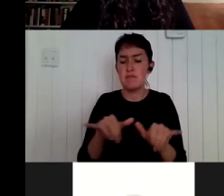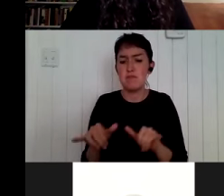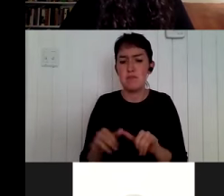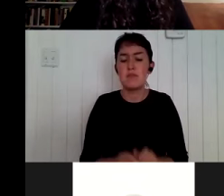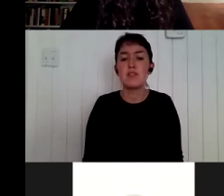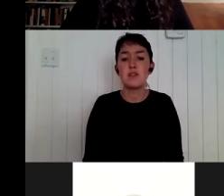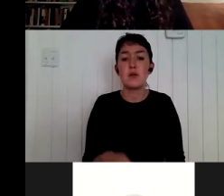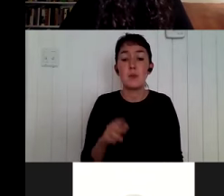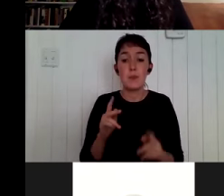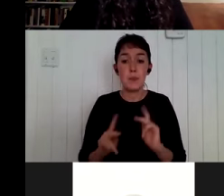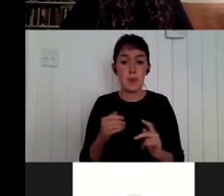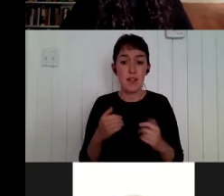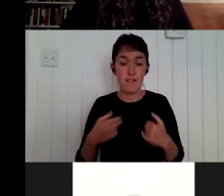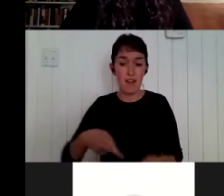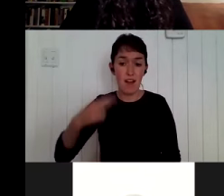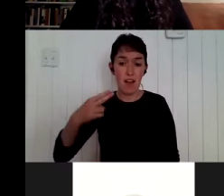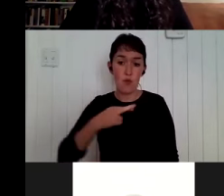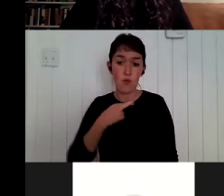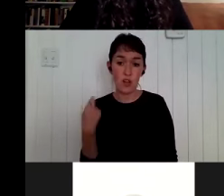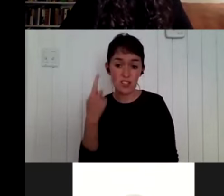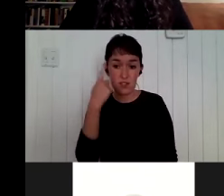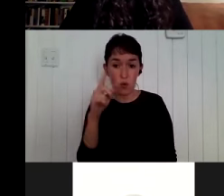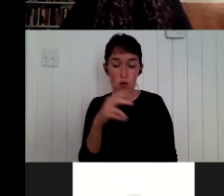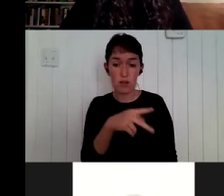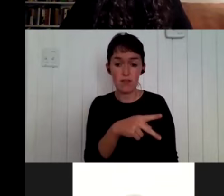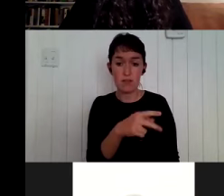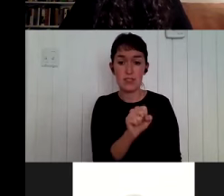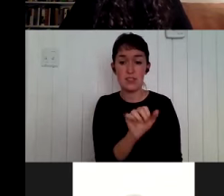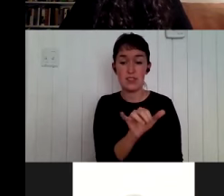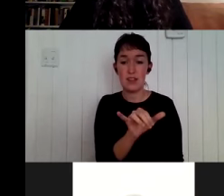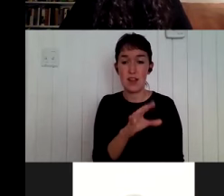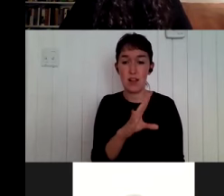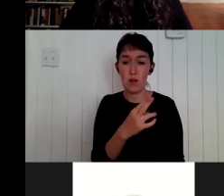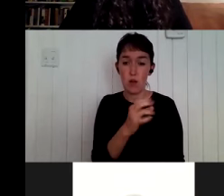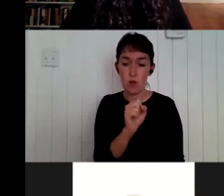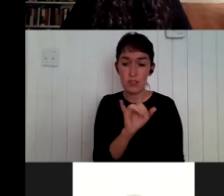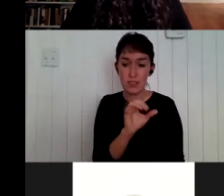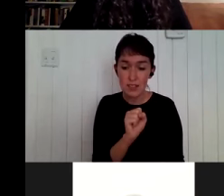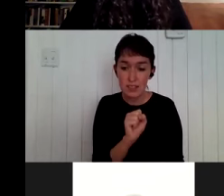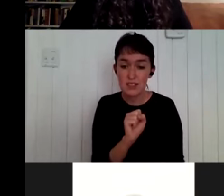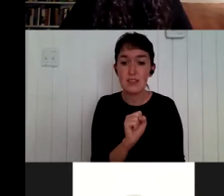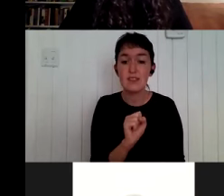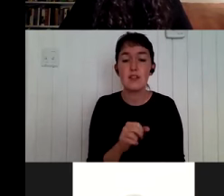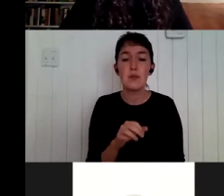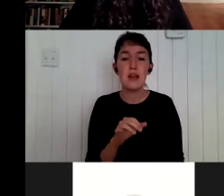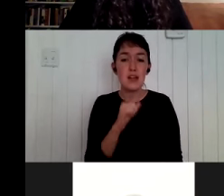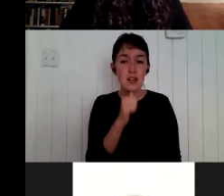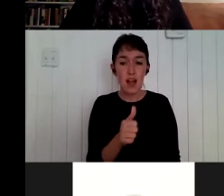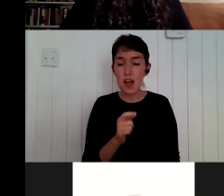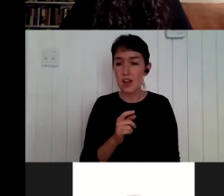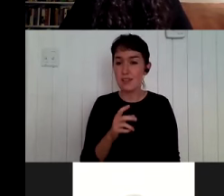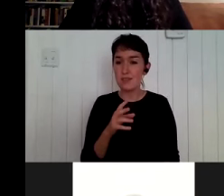risk for psychosis, which means, they might be showing sort of attenuated symptoms, but they're not all the way into a psychotic